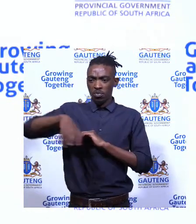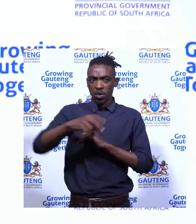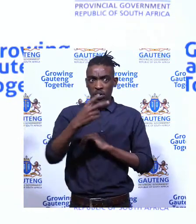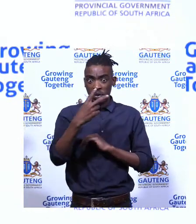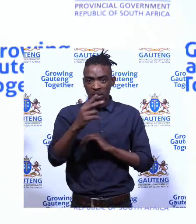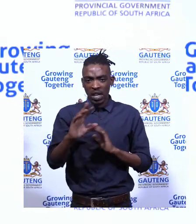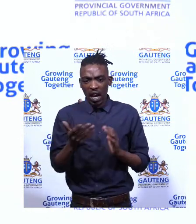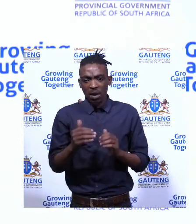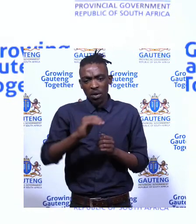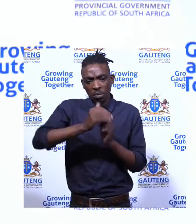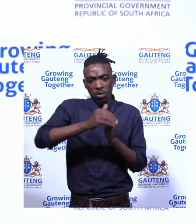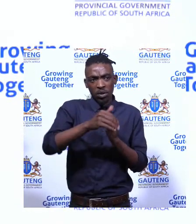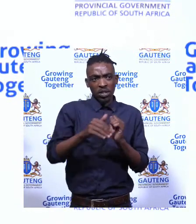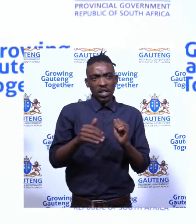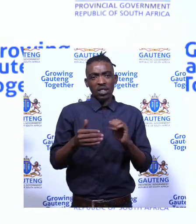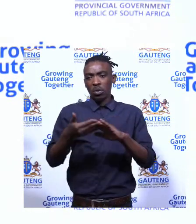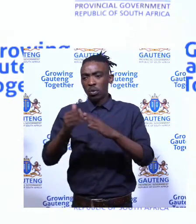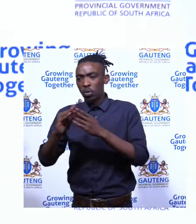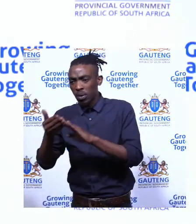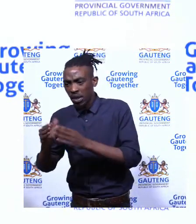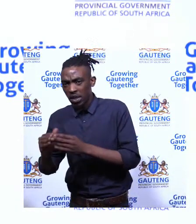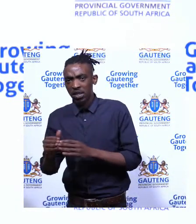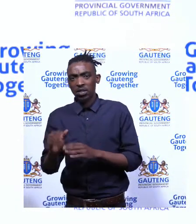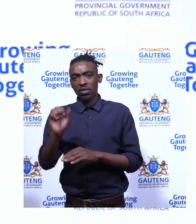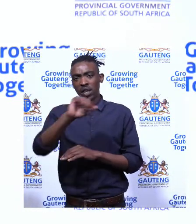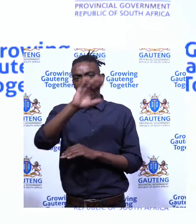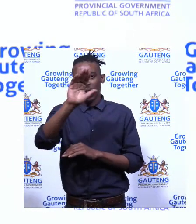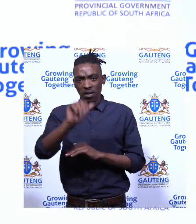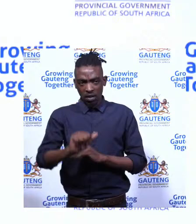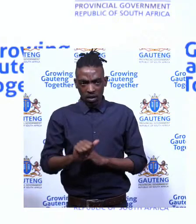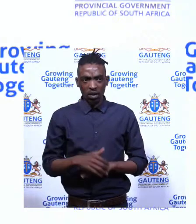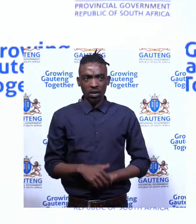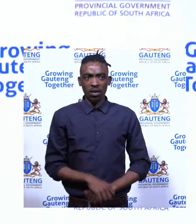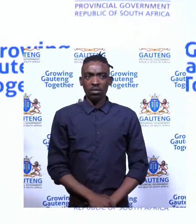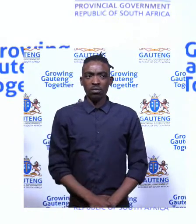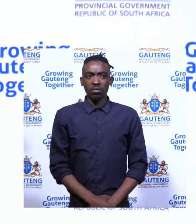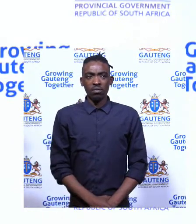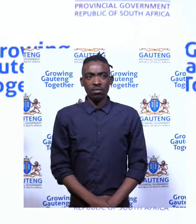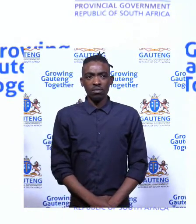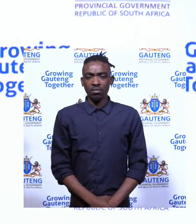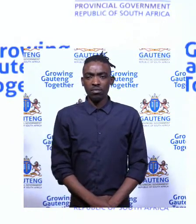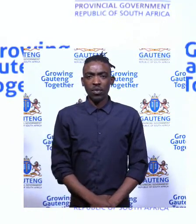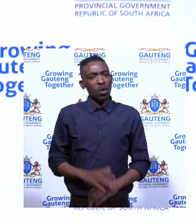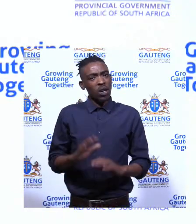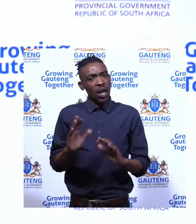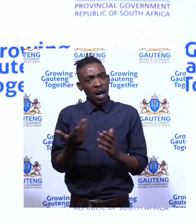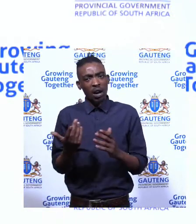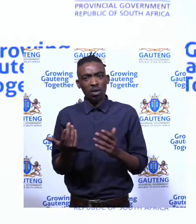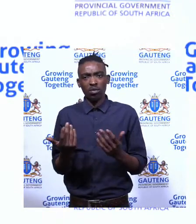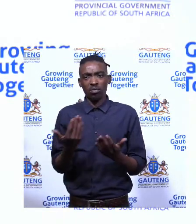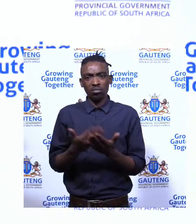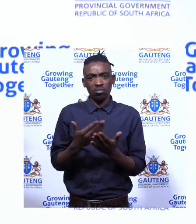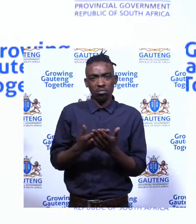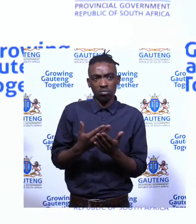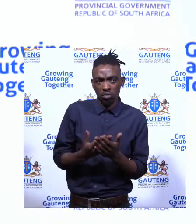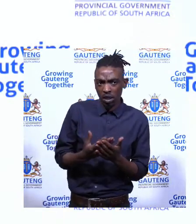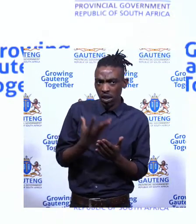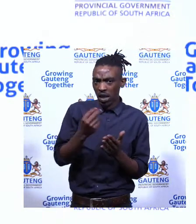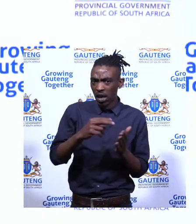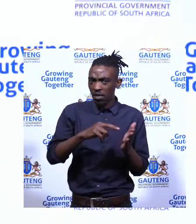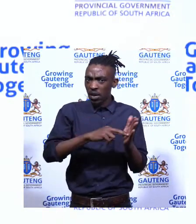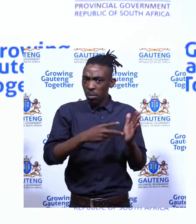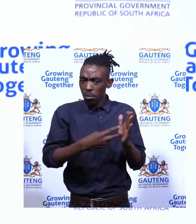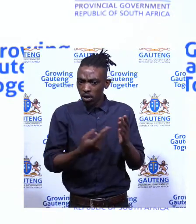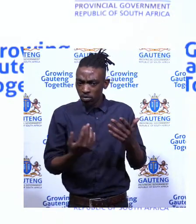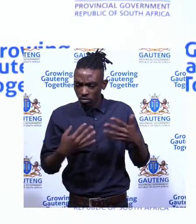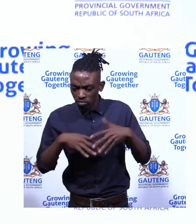level 3 to deal with this non-pharmacological intervention, we are not having the peak